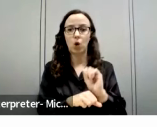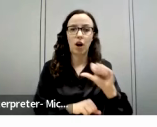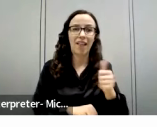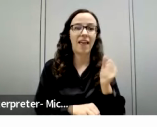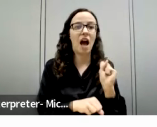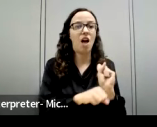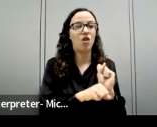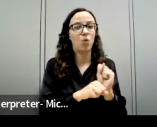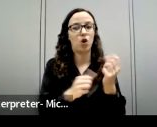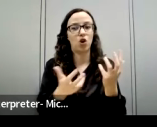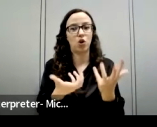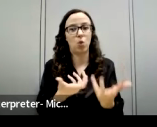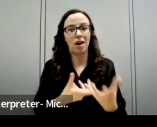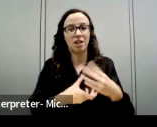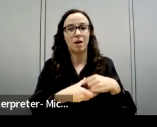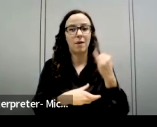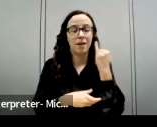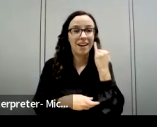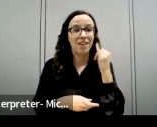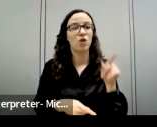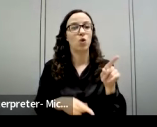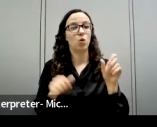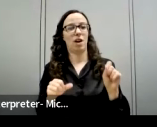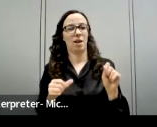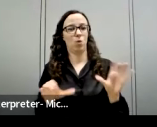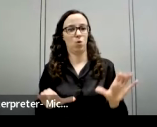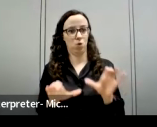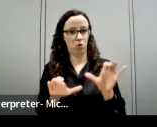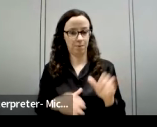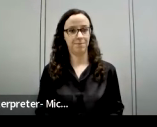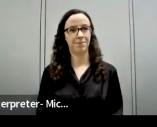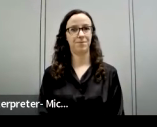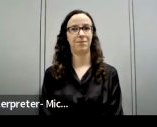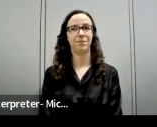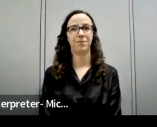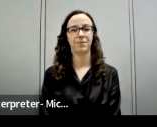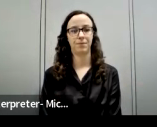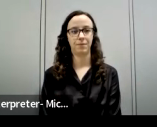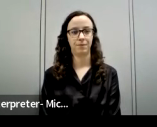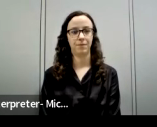to combine, if you're able to do so.